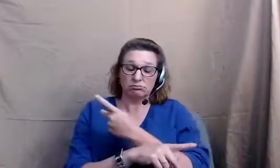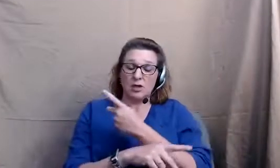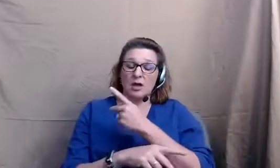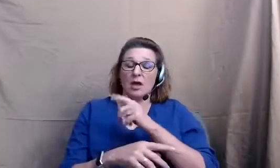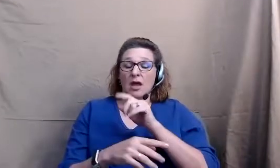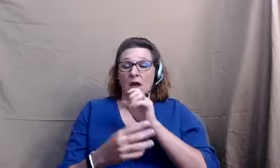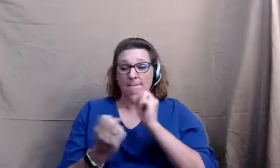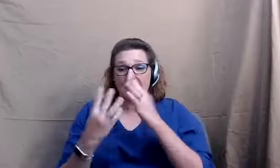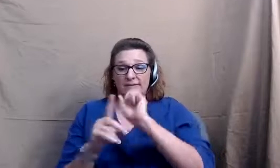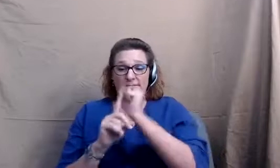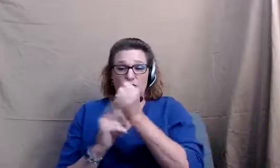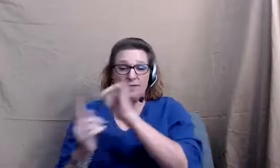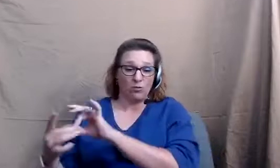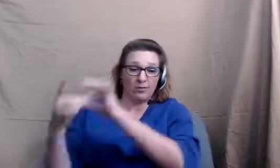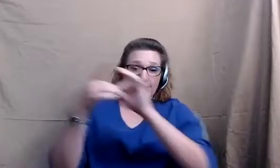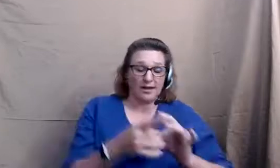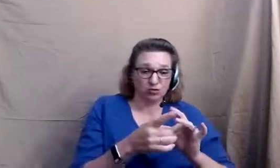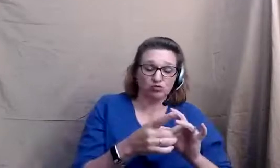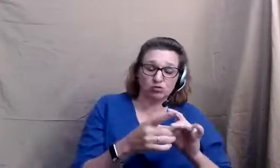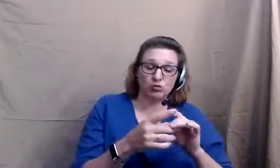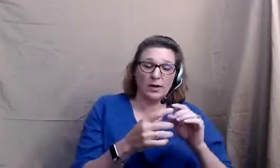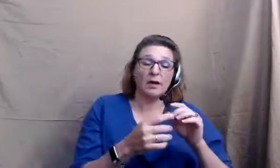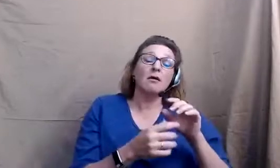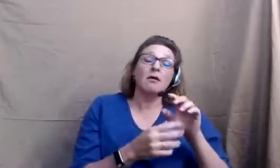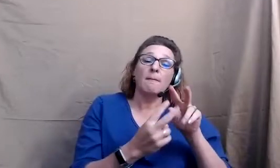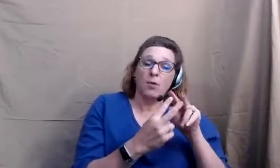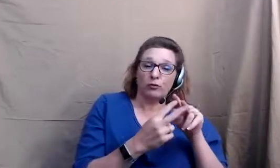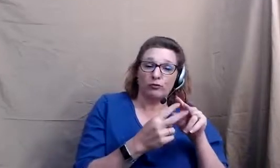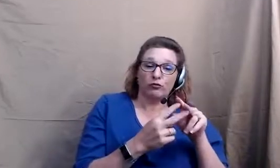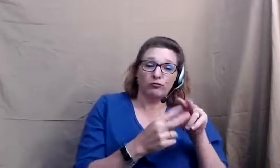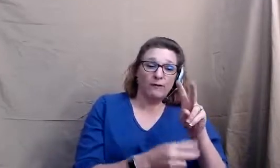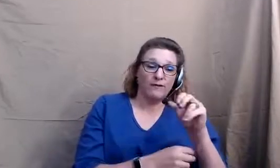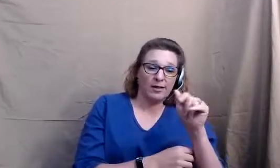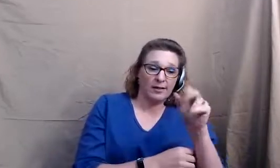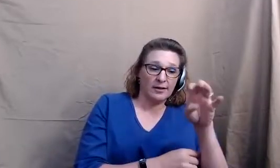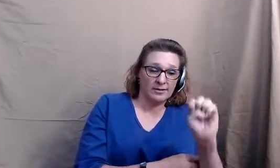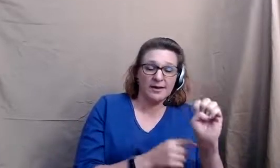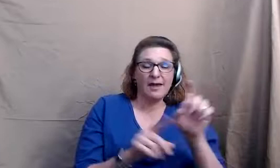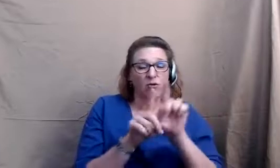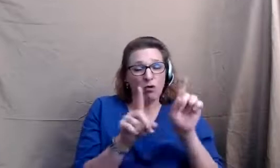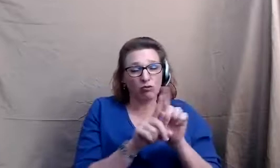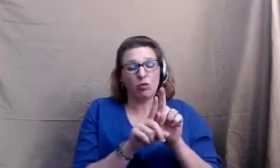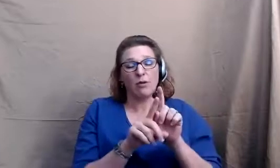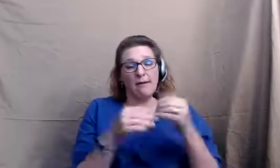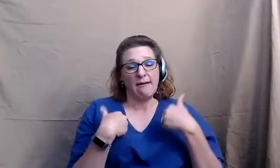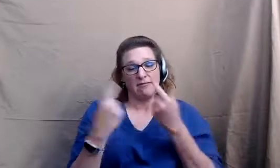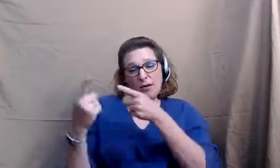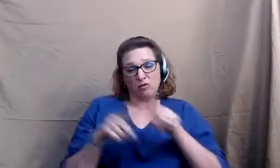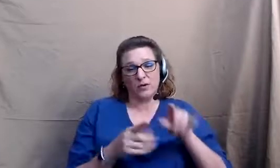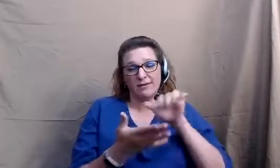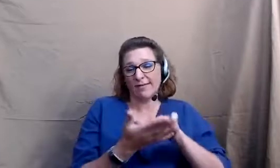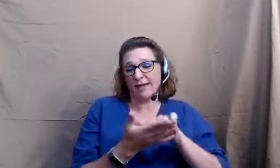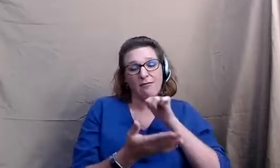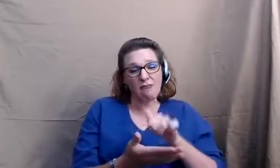violence, and it has serious unintended consequences for the people that it was meant to serve. And to